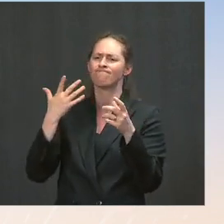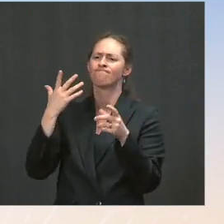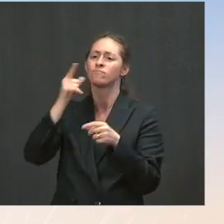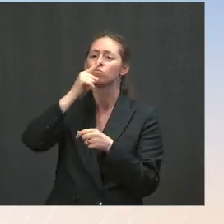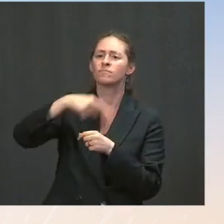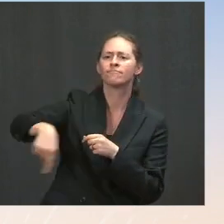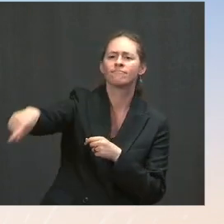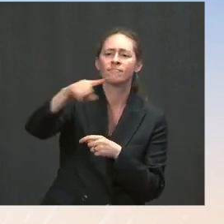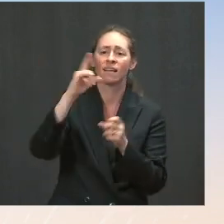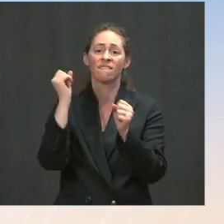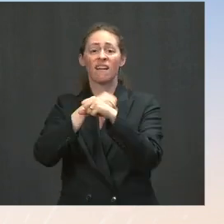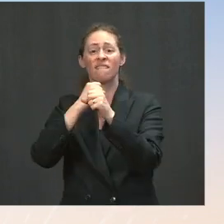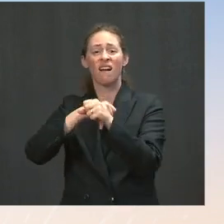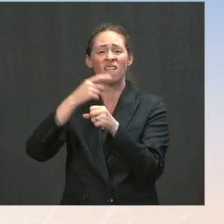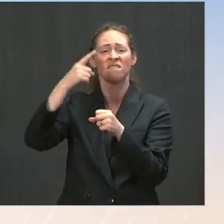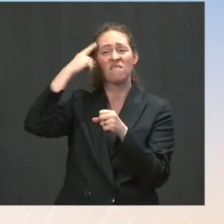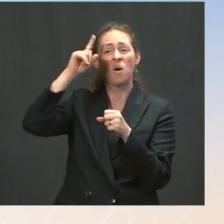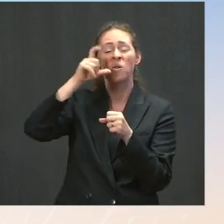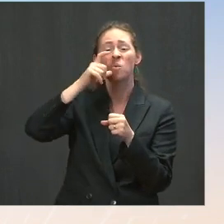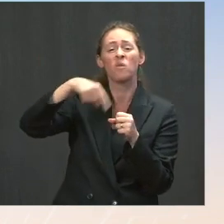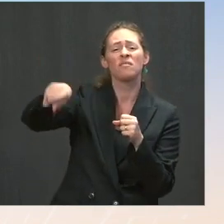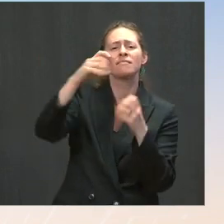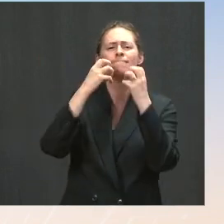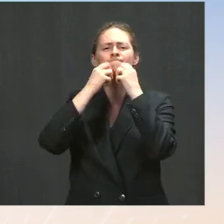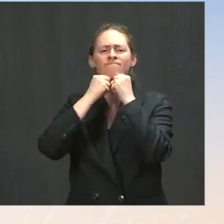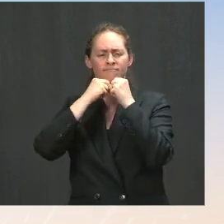for democracy, to fight